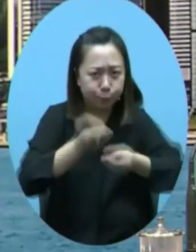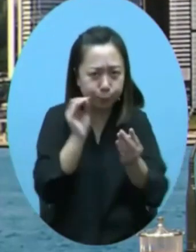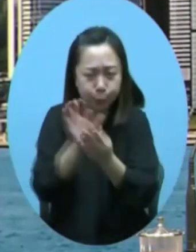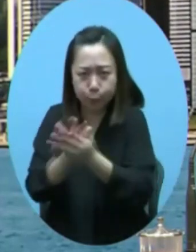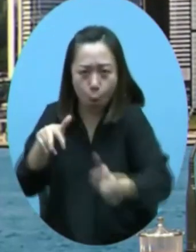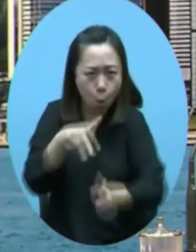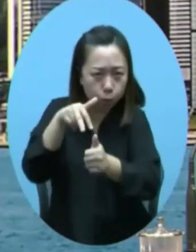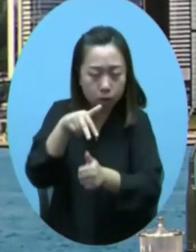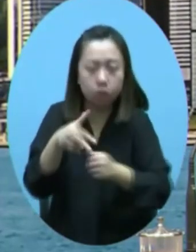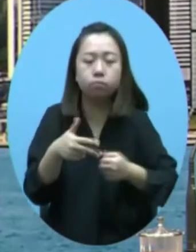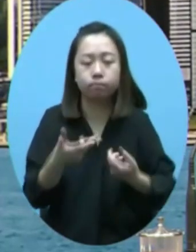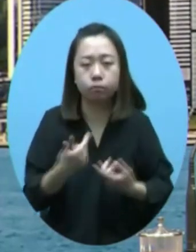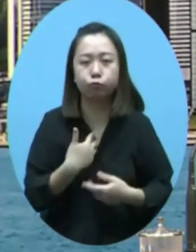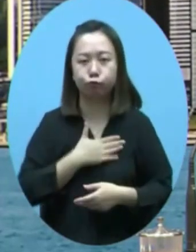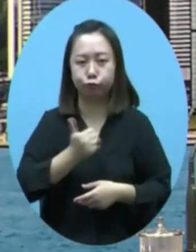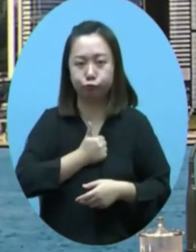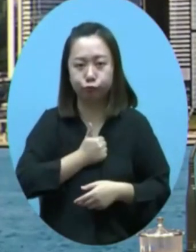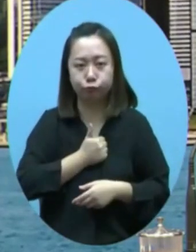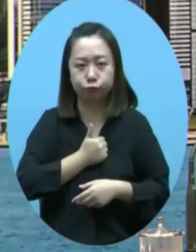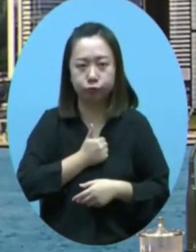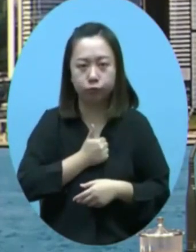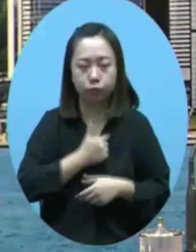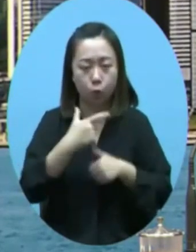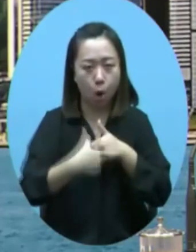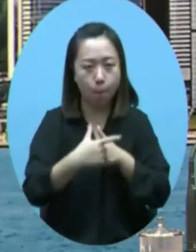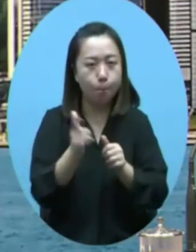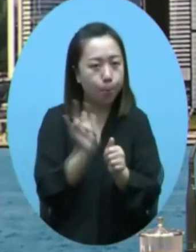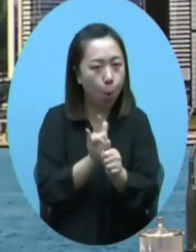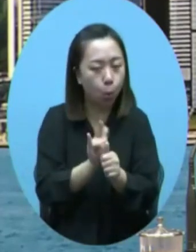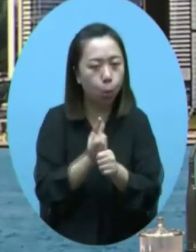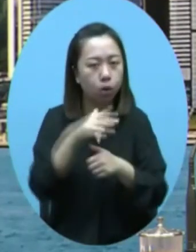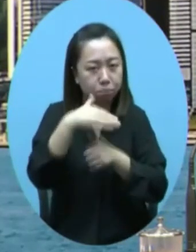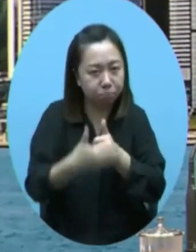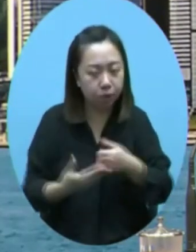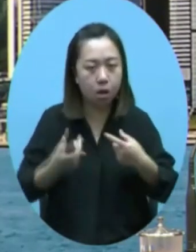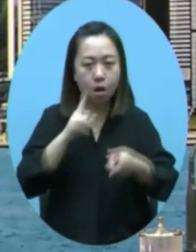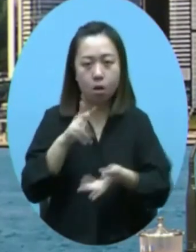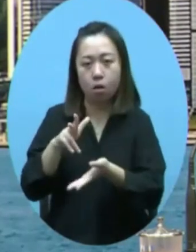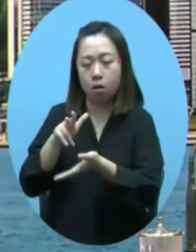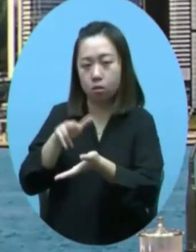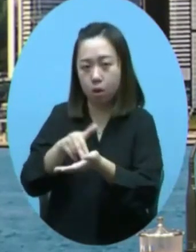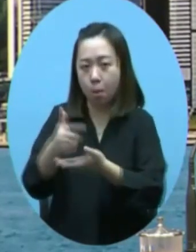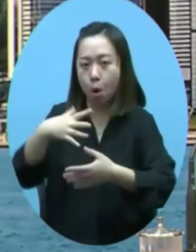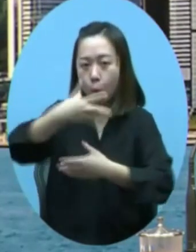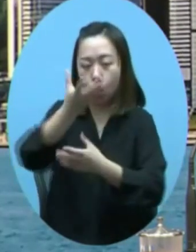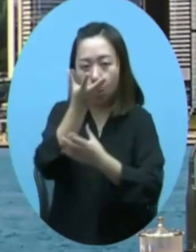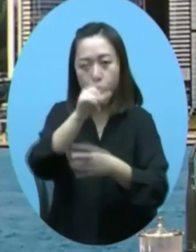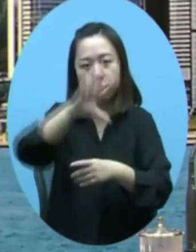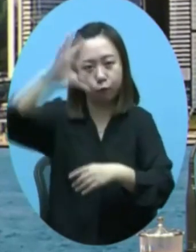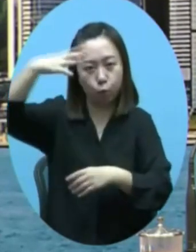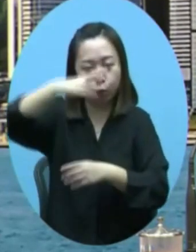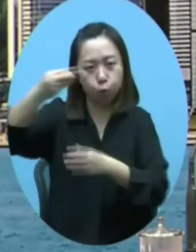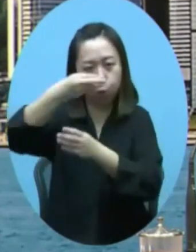As for the infection control, we have provided the personal protective gear,